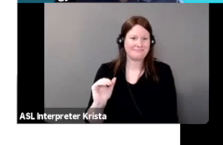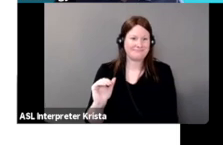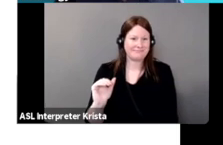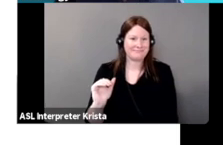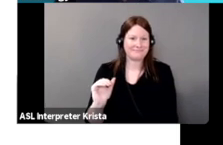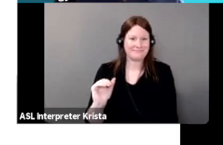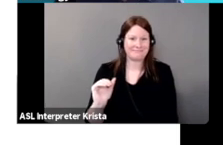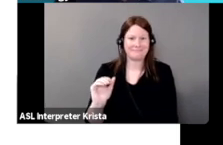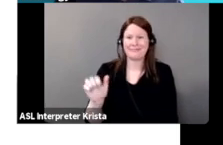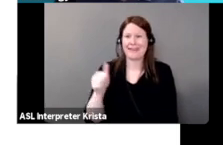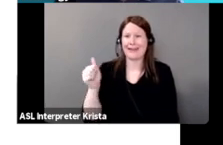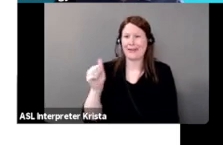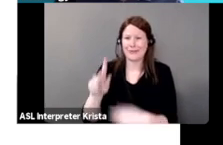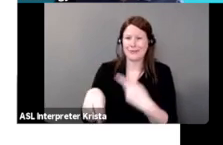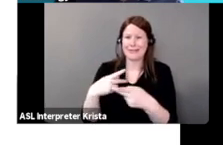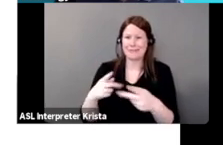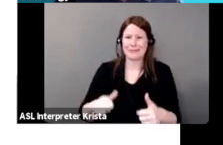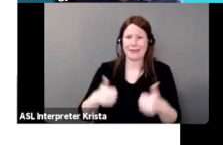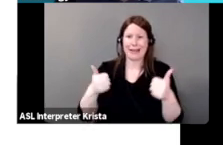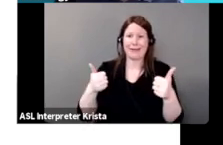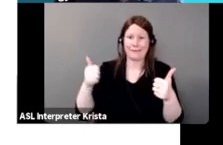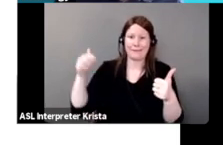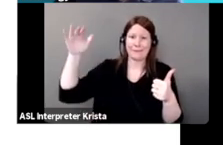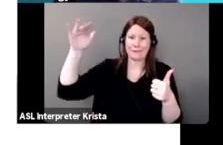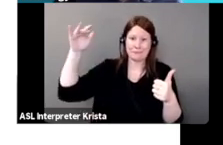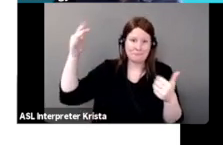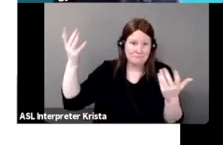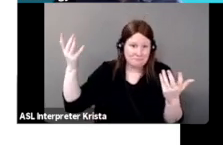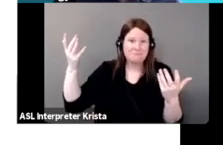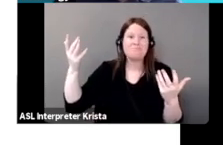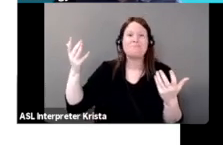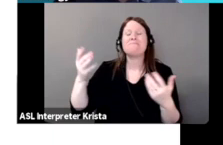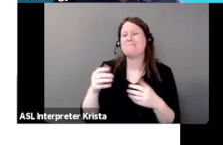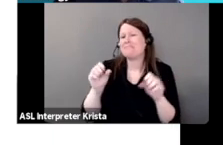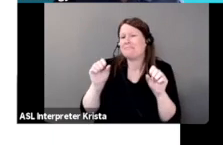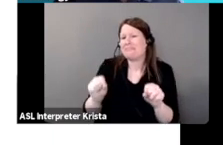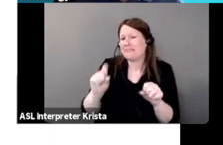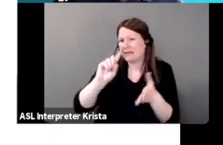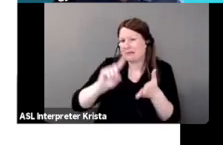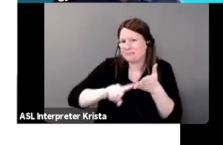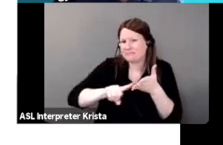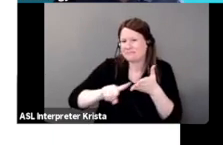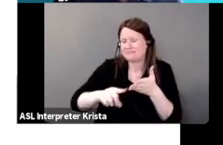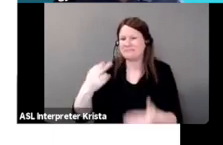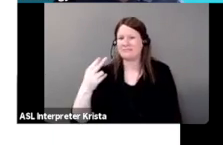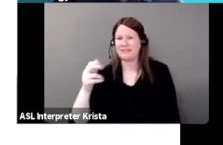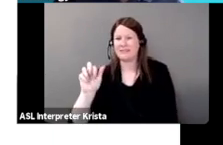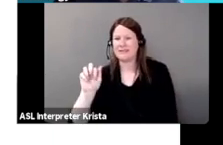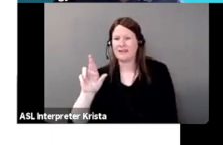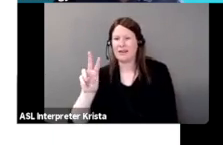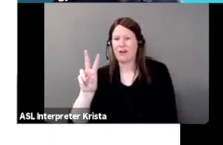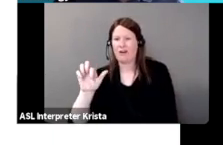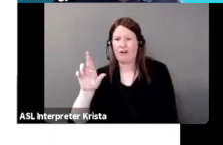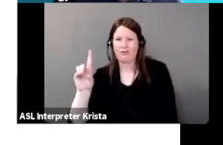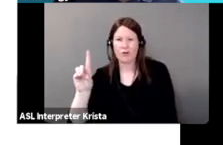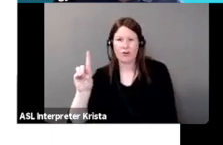speak. If anyone's interested, you can Google the Harvard mouse case, and that you will have